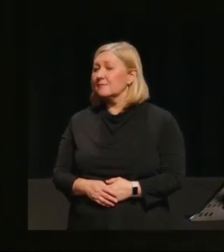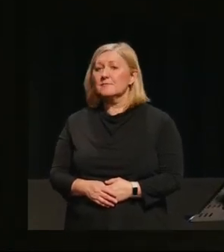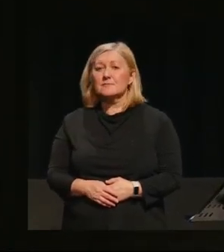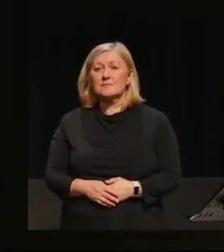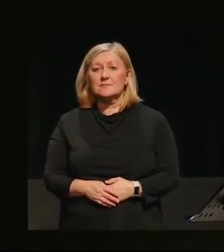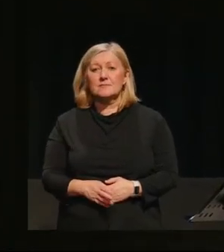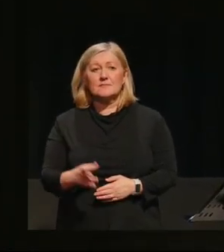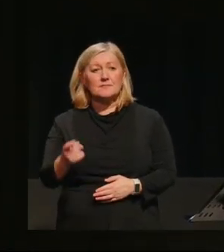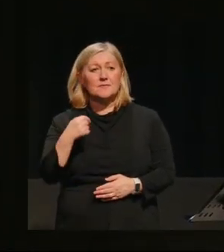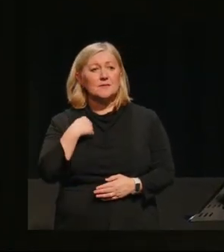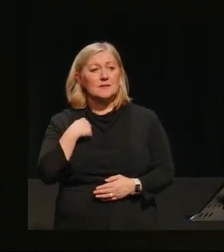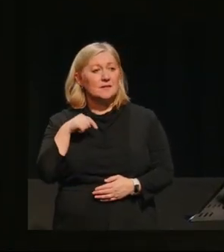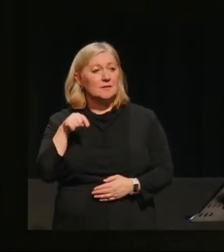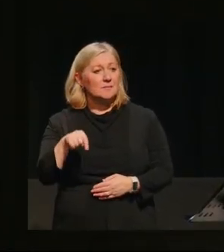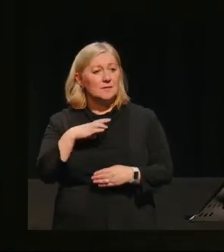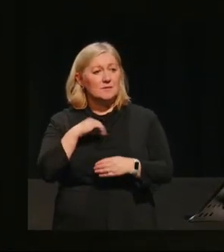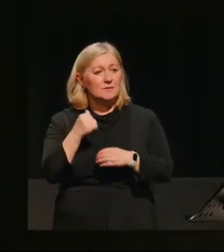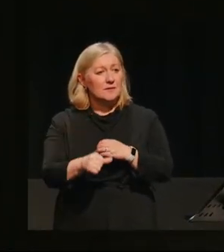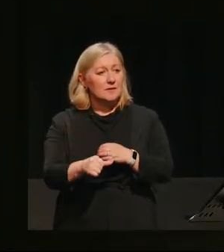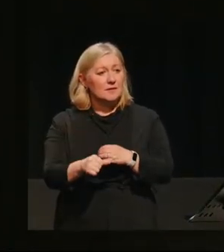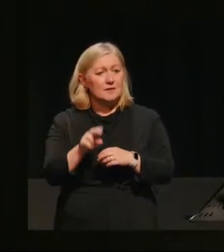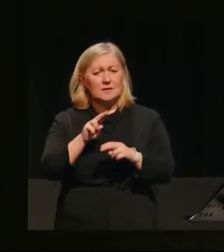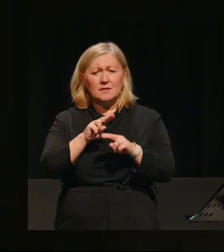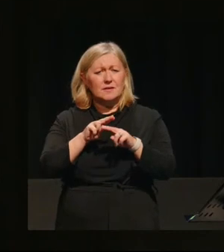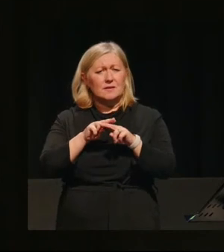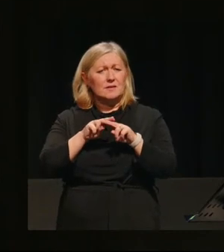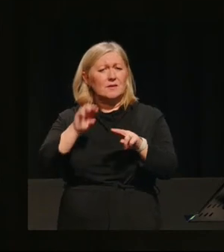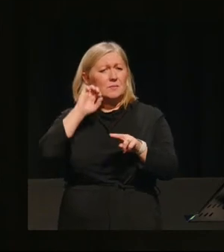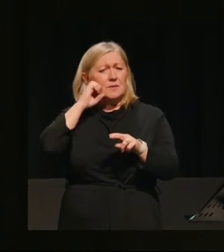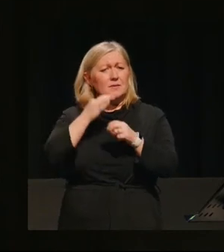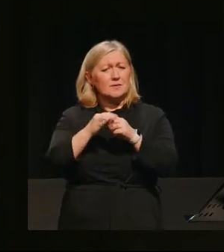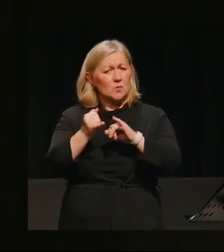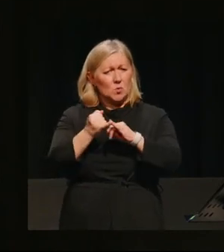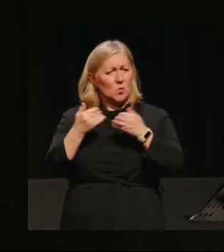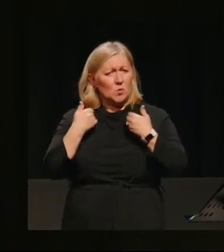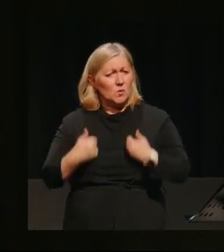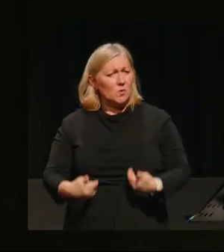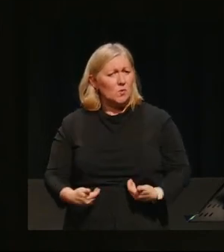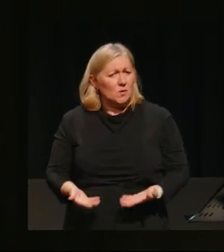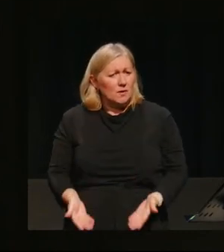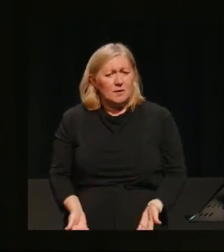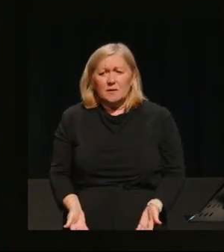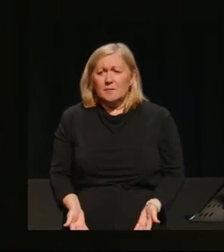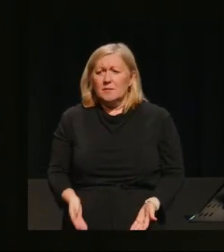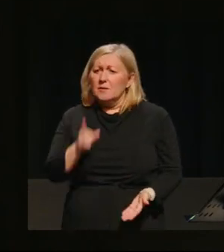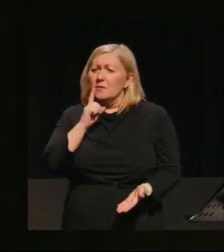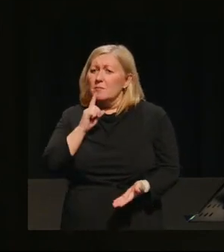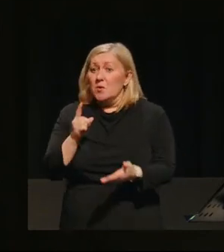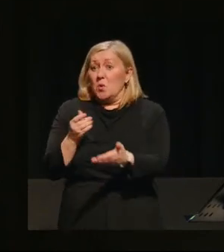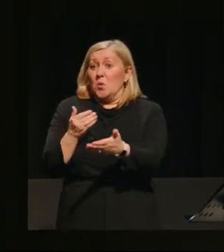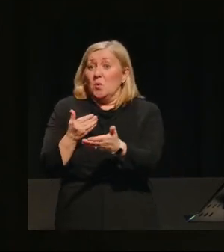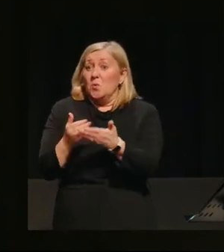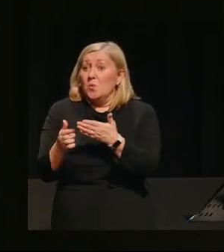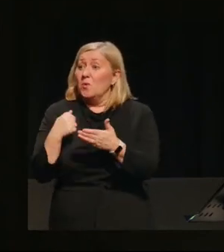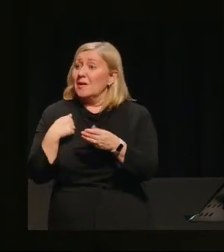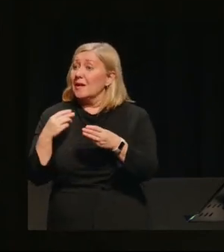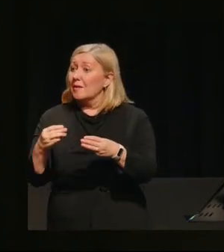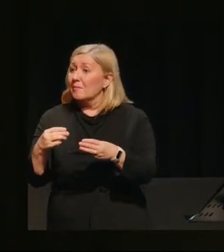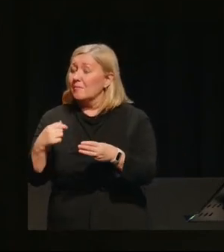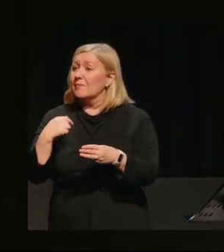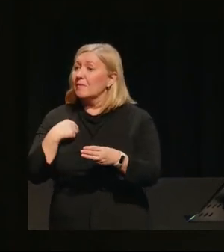I'm here today not because of who I am, but because what I am. I'm a